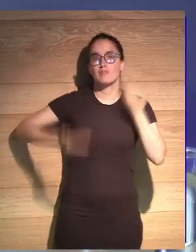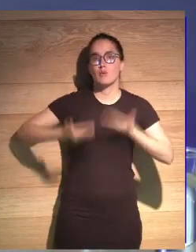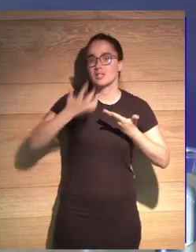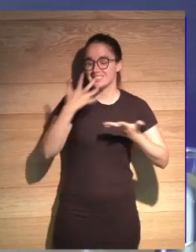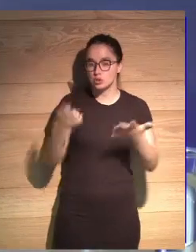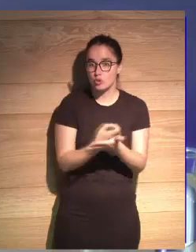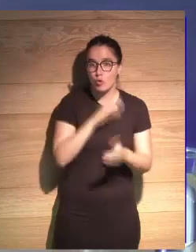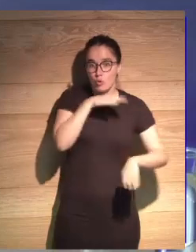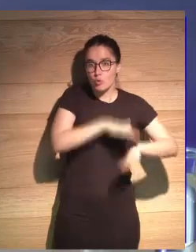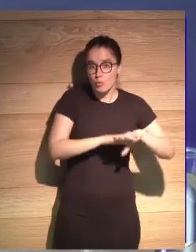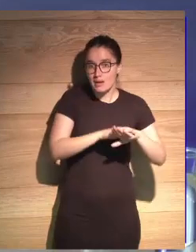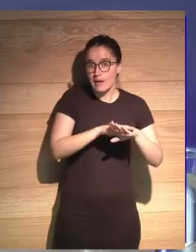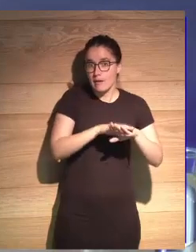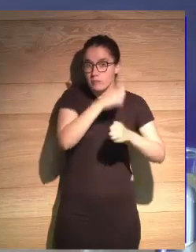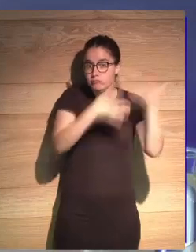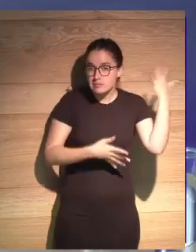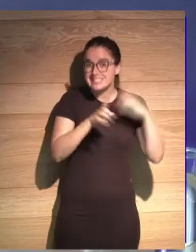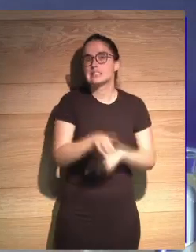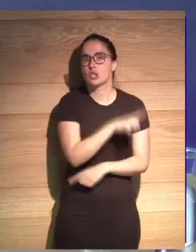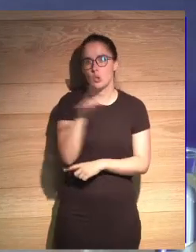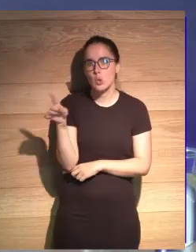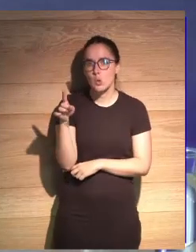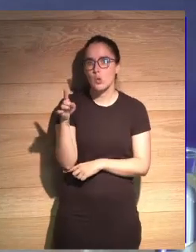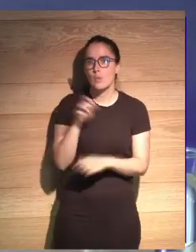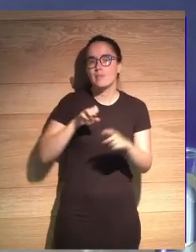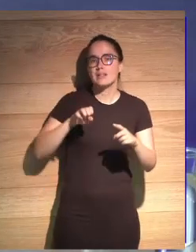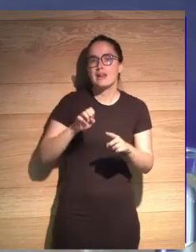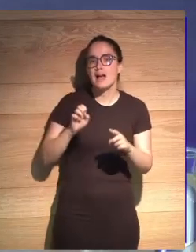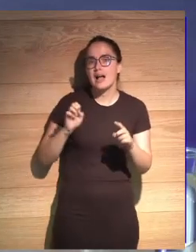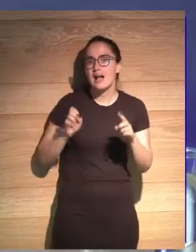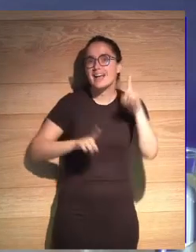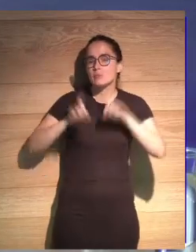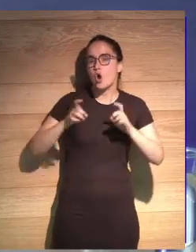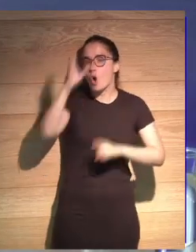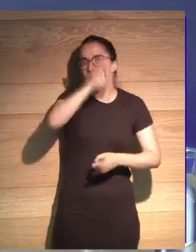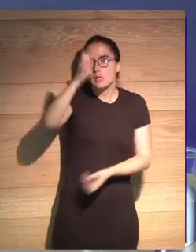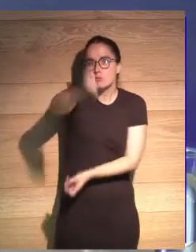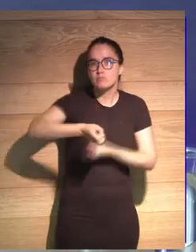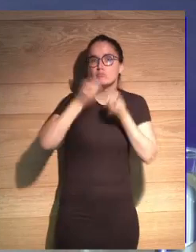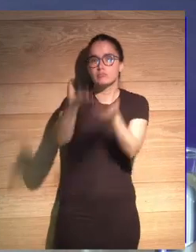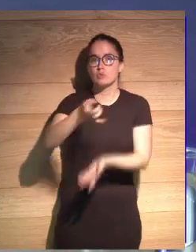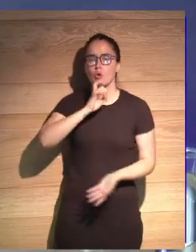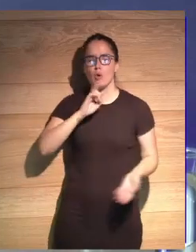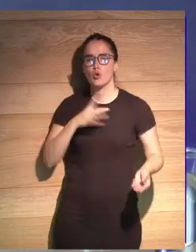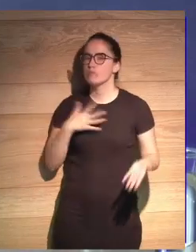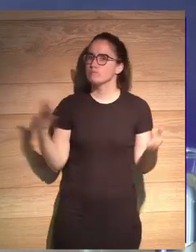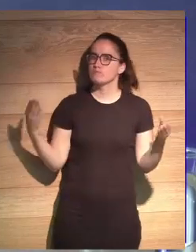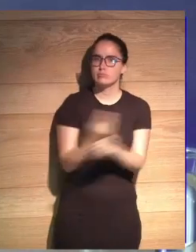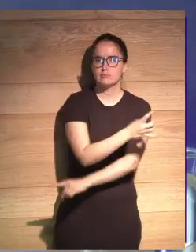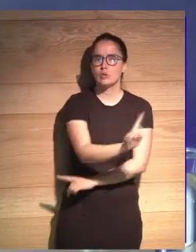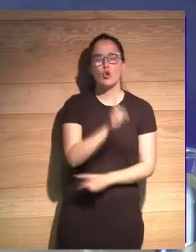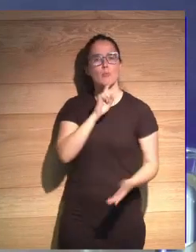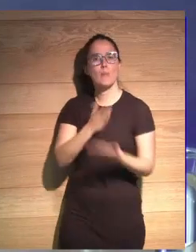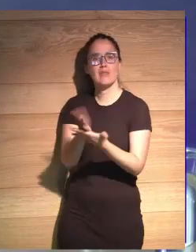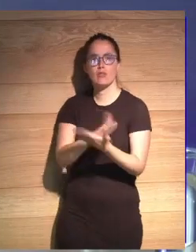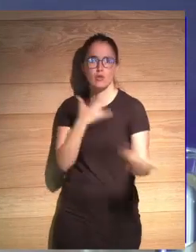allocation of roles, assessment if we are doing what we should do. Also,